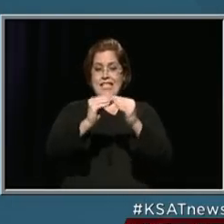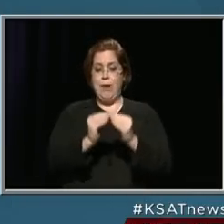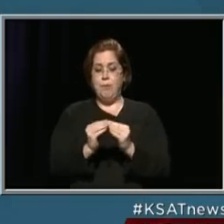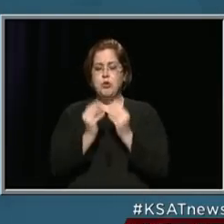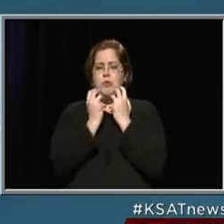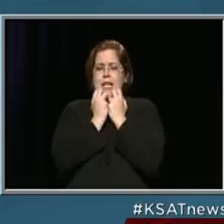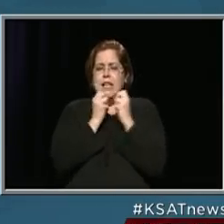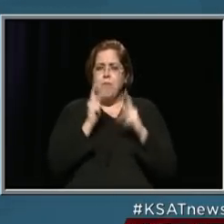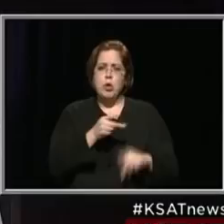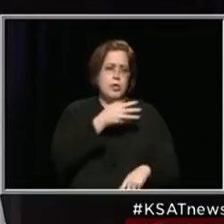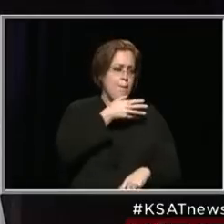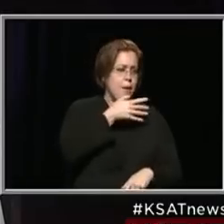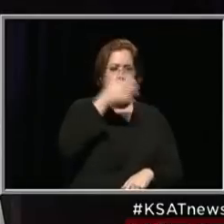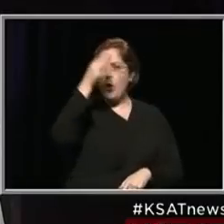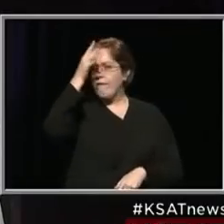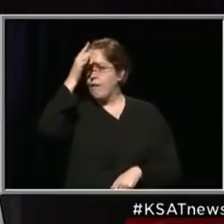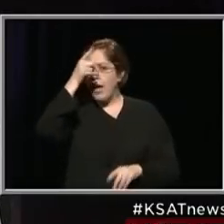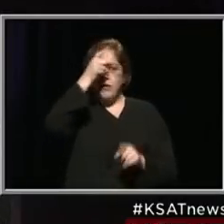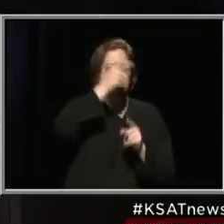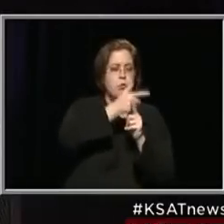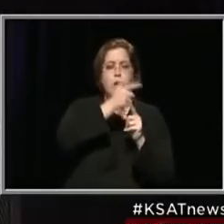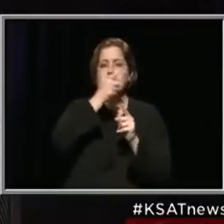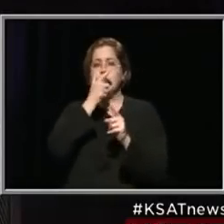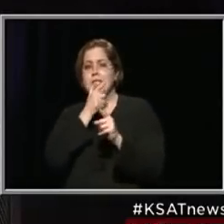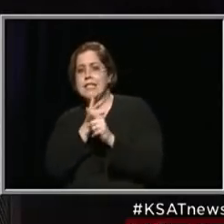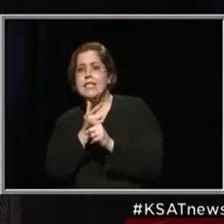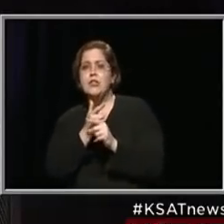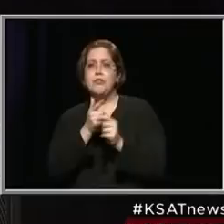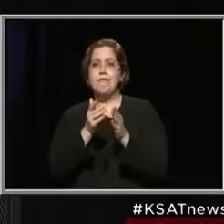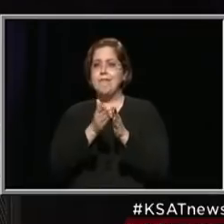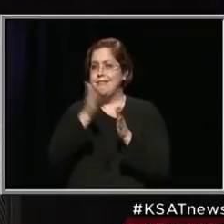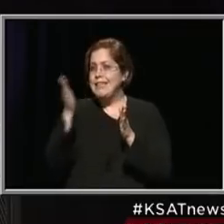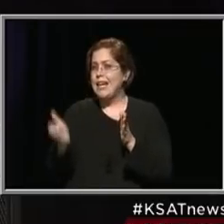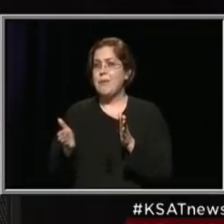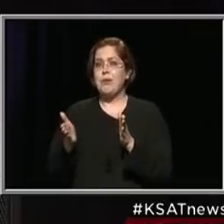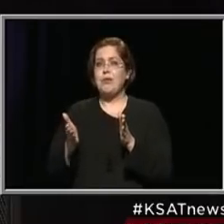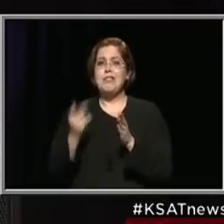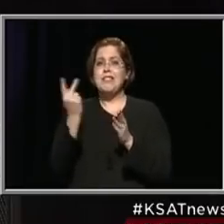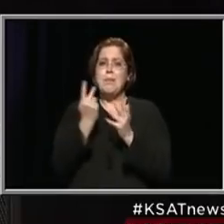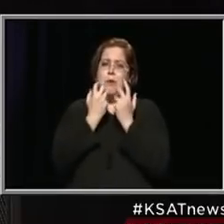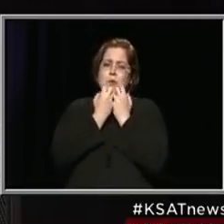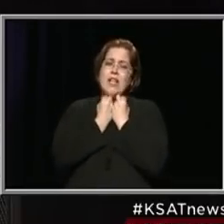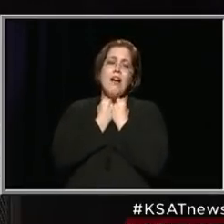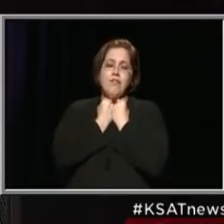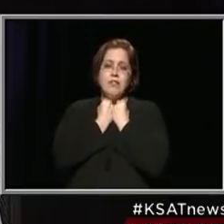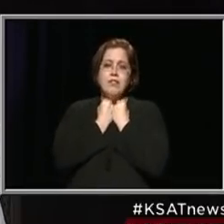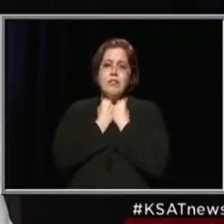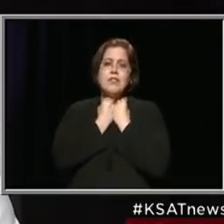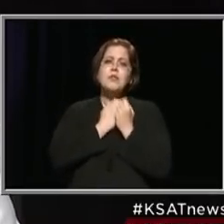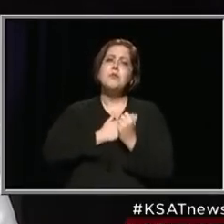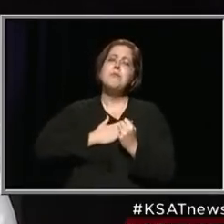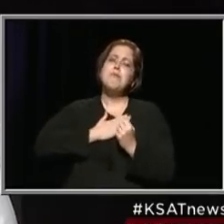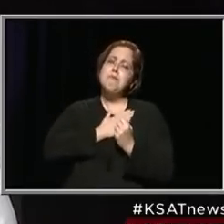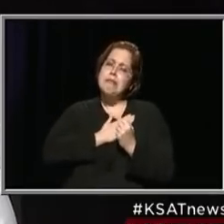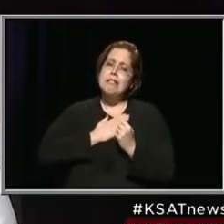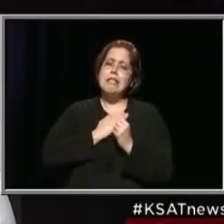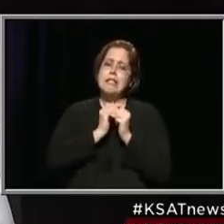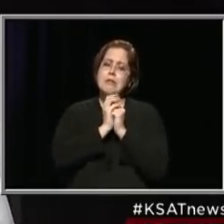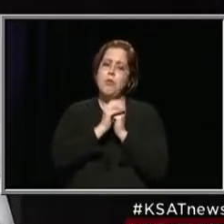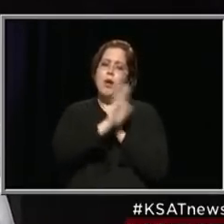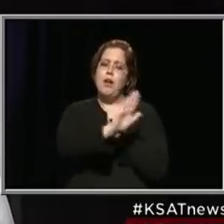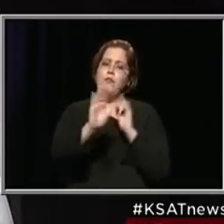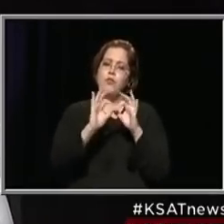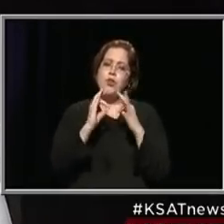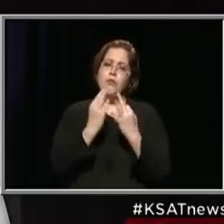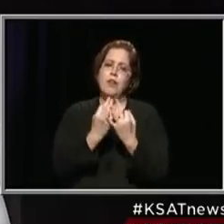loved one, a mother, a father, a brother, a sister, a neighbor, certainly a loved one. And let's please keep them and their families